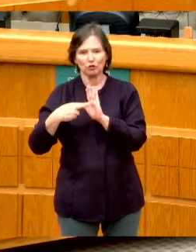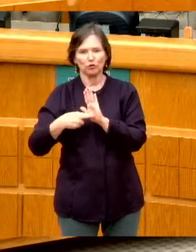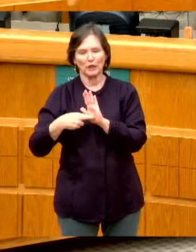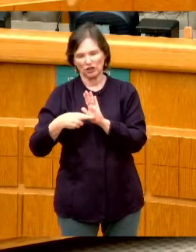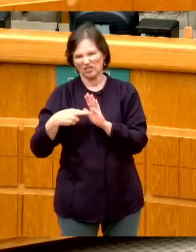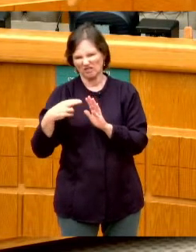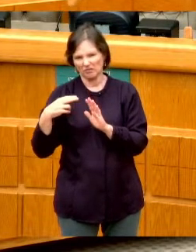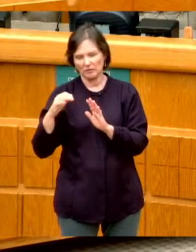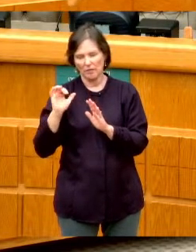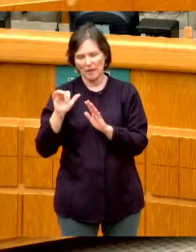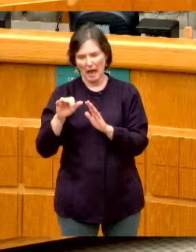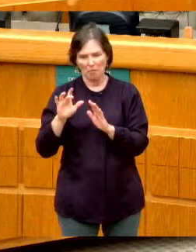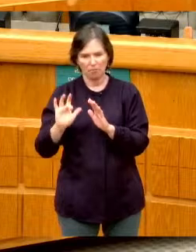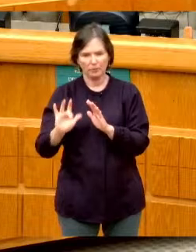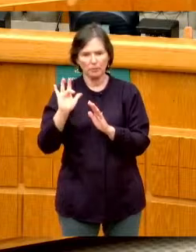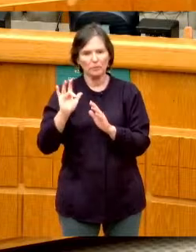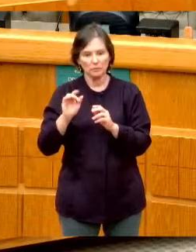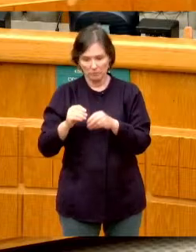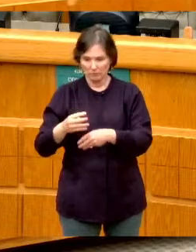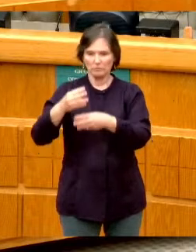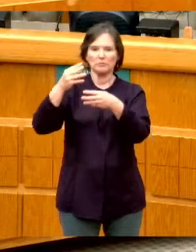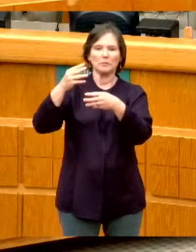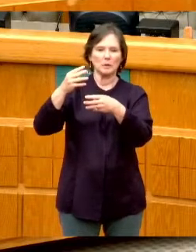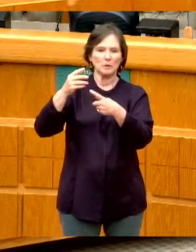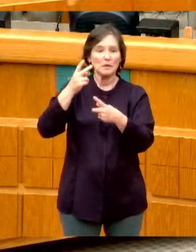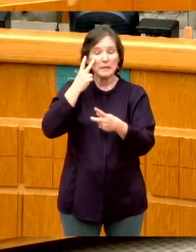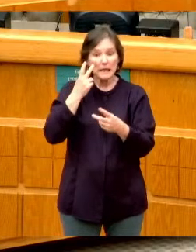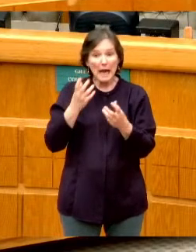in Nueces County is